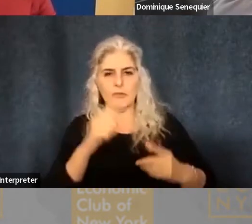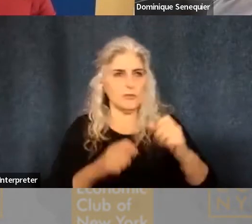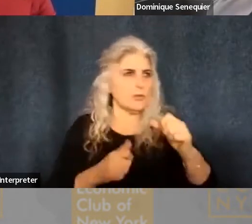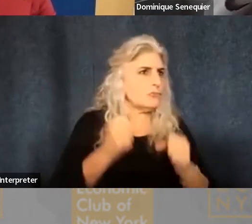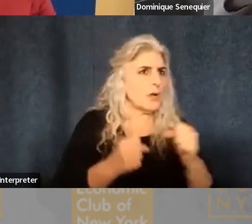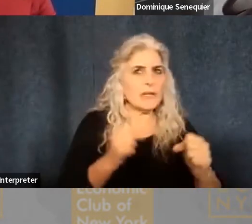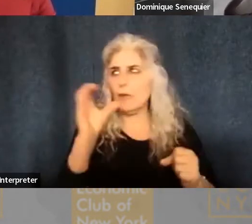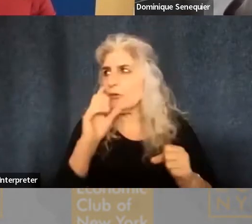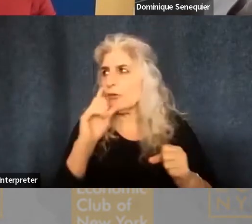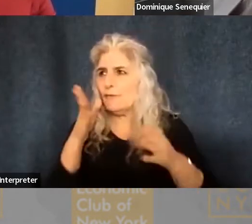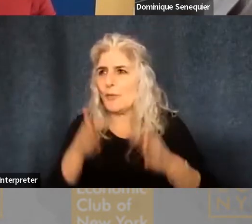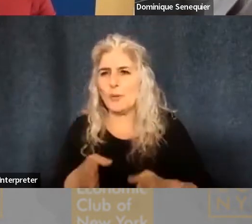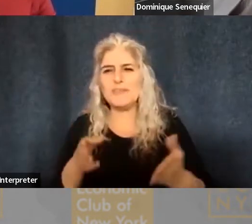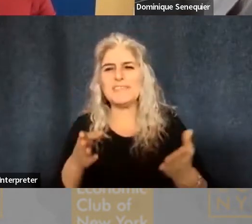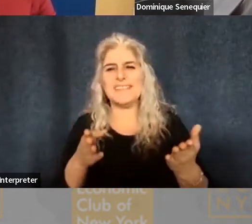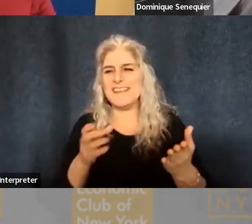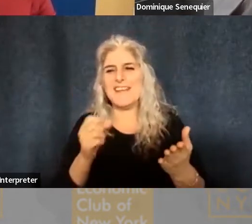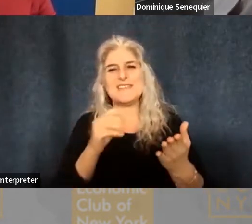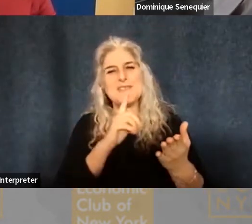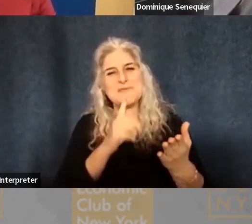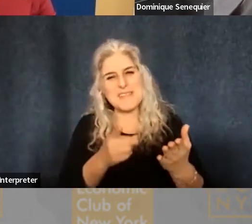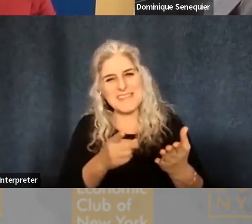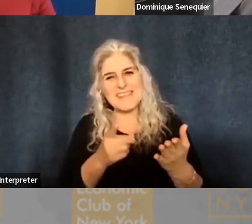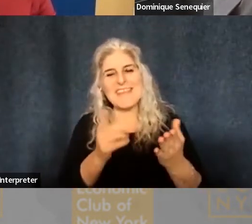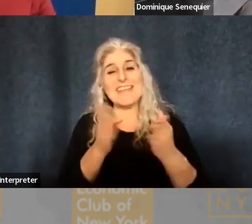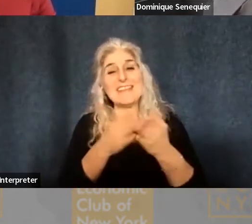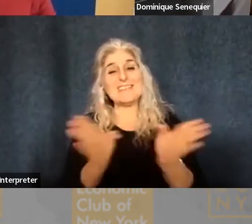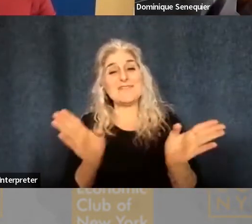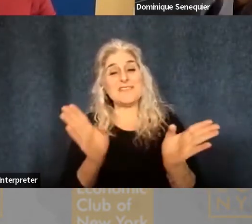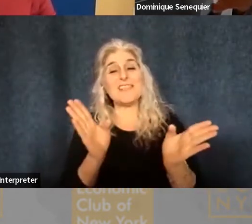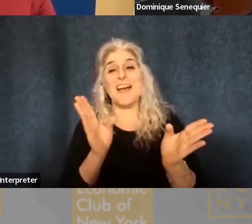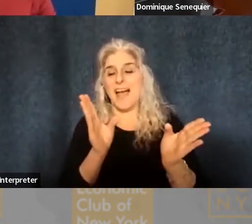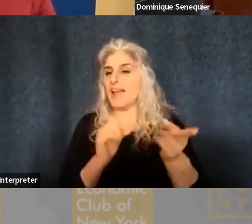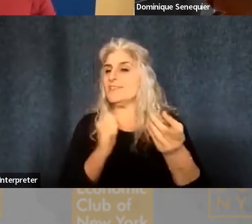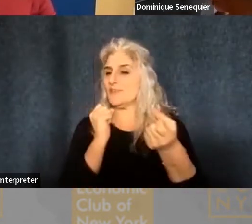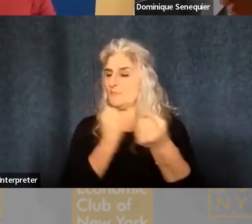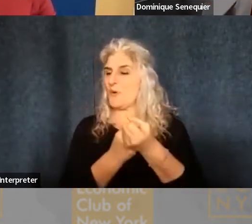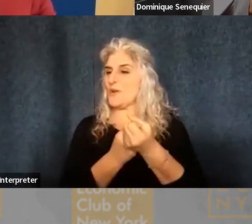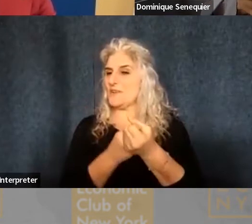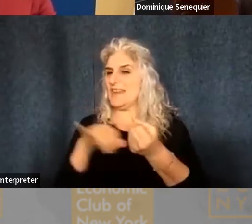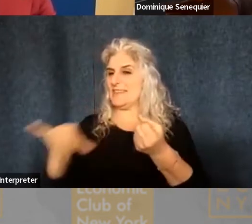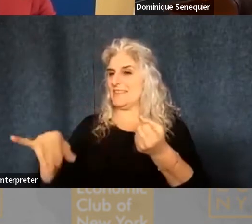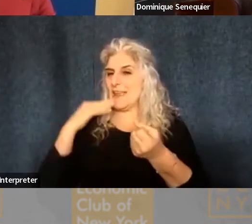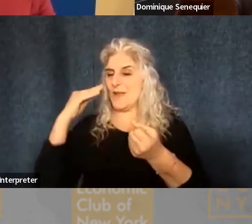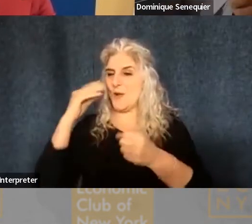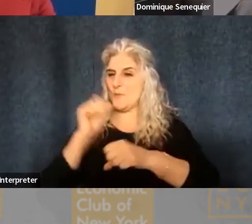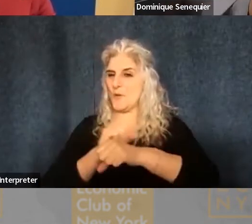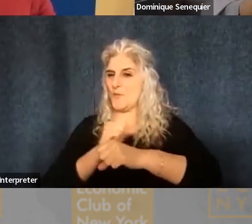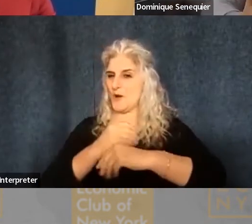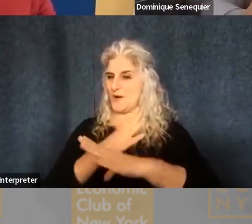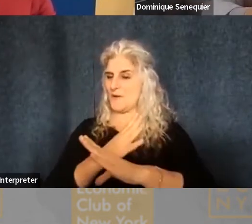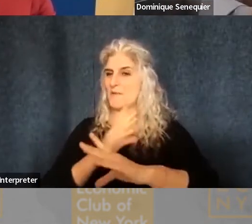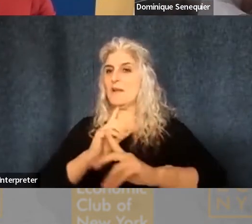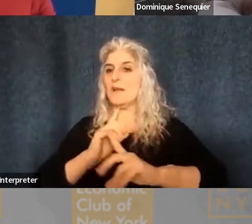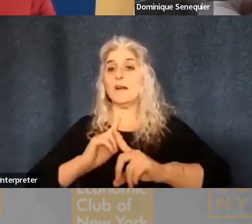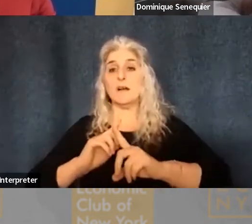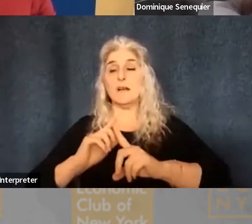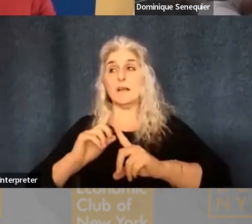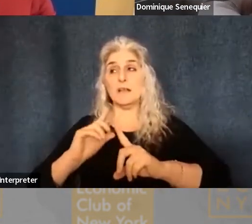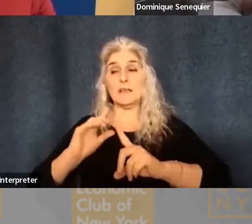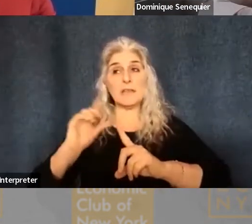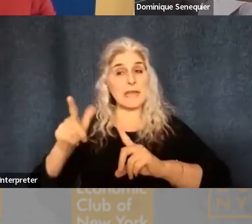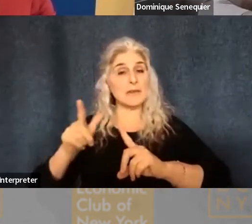within Argent, I am in favor of home working. Let's see how people are happy with that once they have adopted